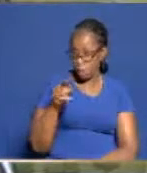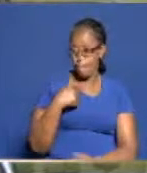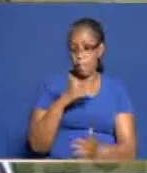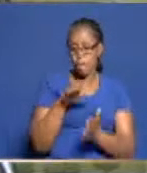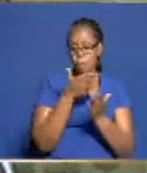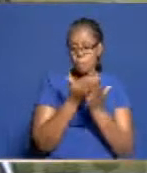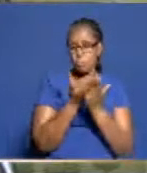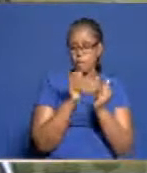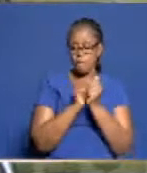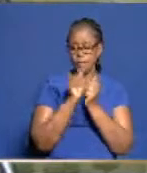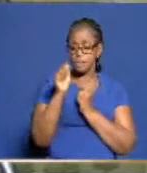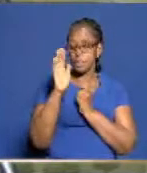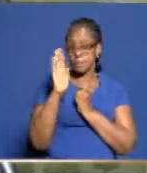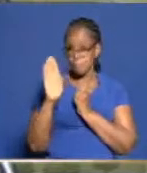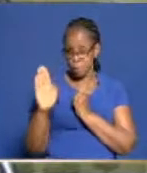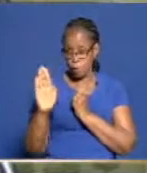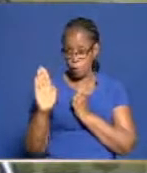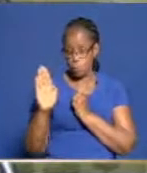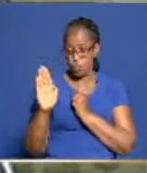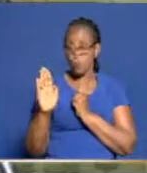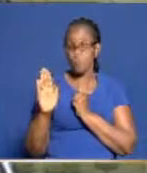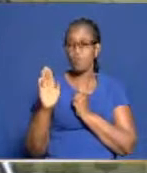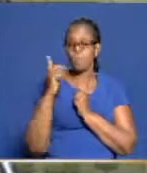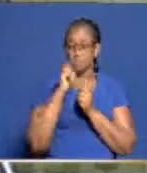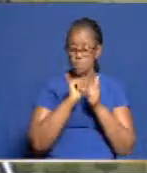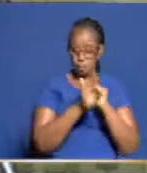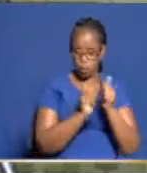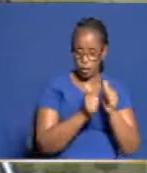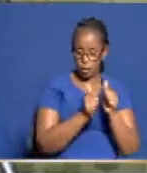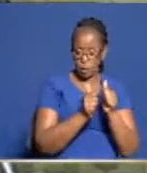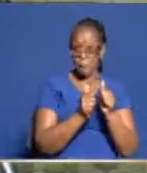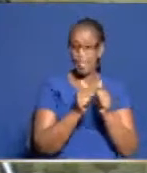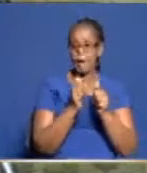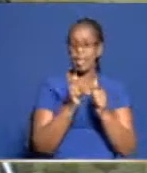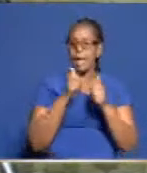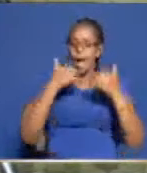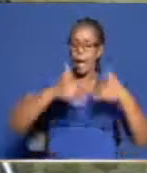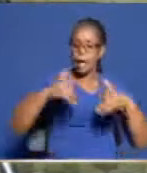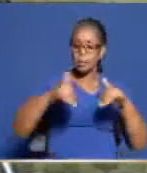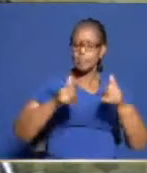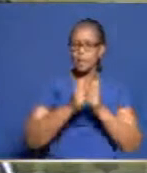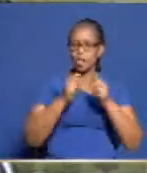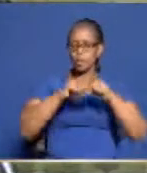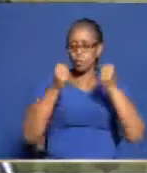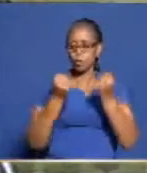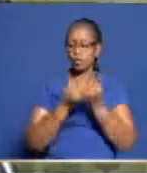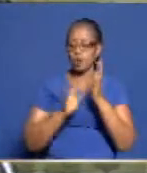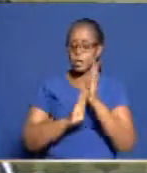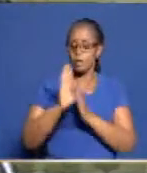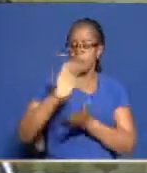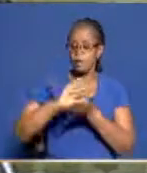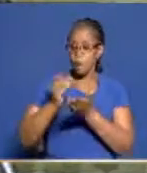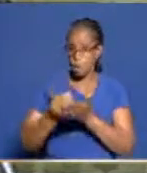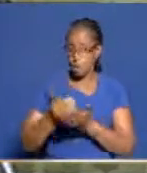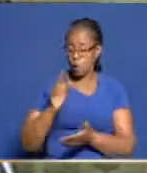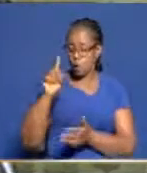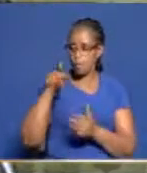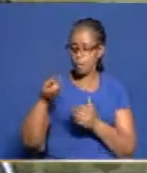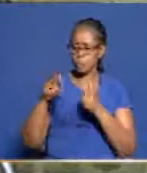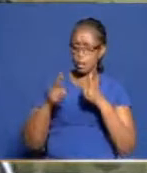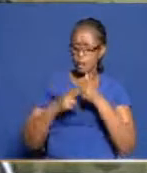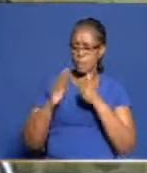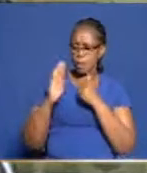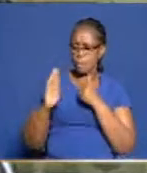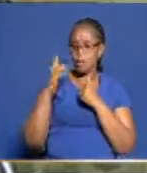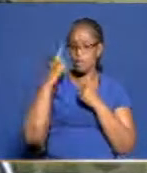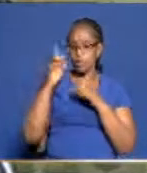of Kenya shilling 15 billion for the Sports, Arts, and Social Development Fund, Kenya shilling 1.7 billion for